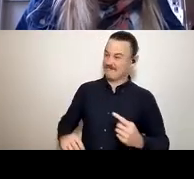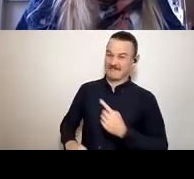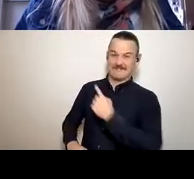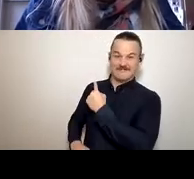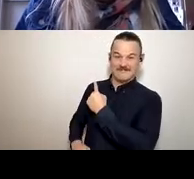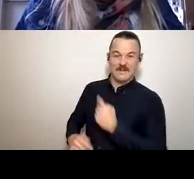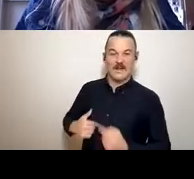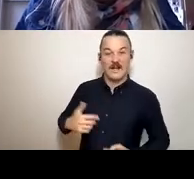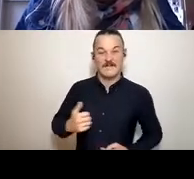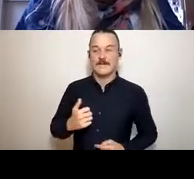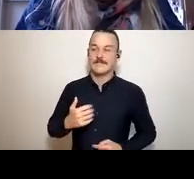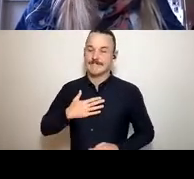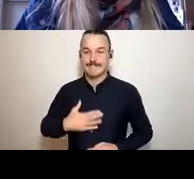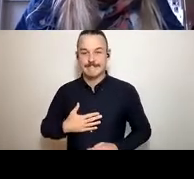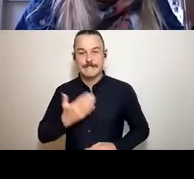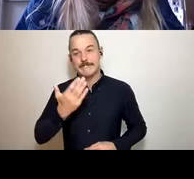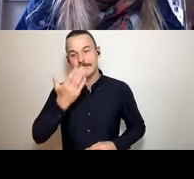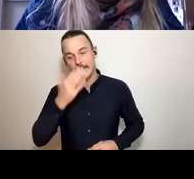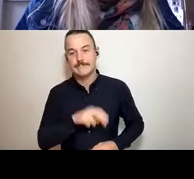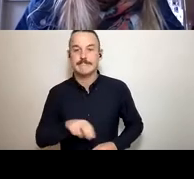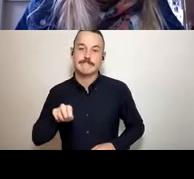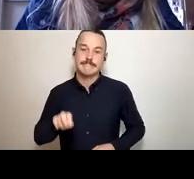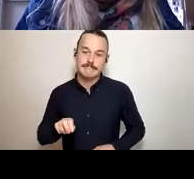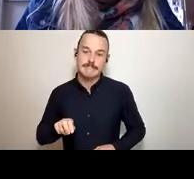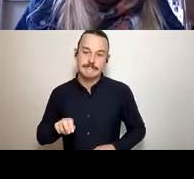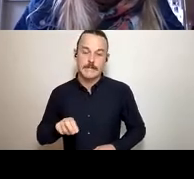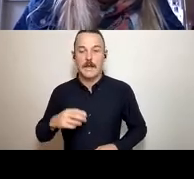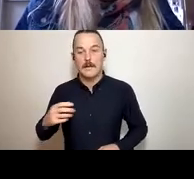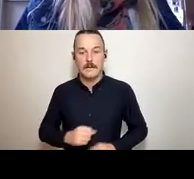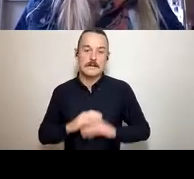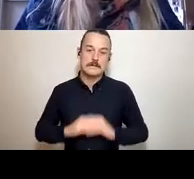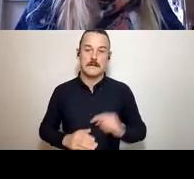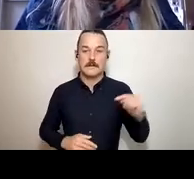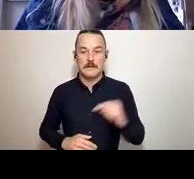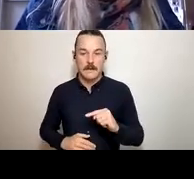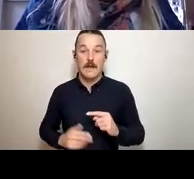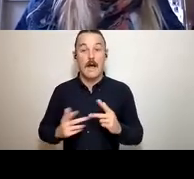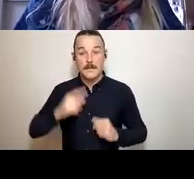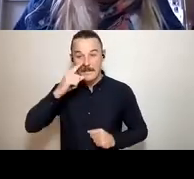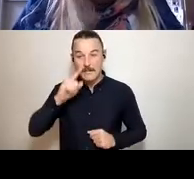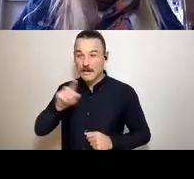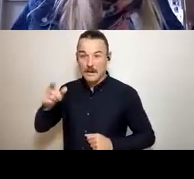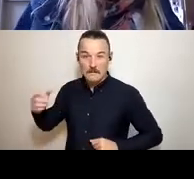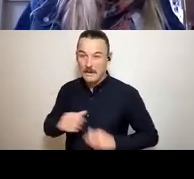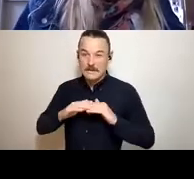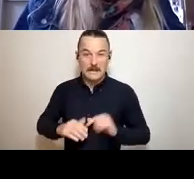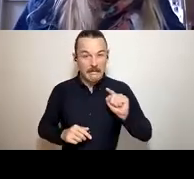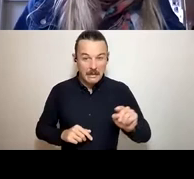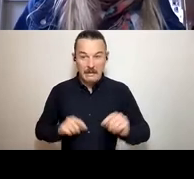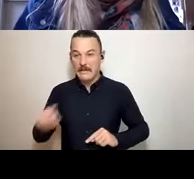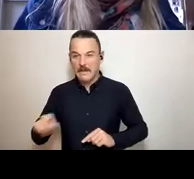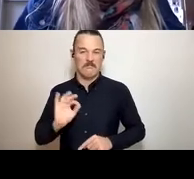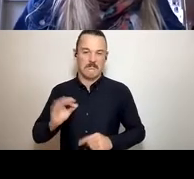defined seating place, whereas nobody else in the lecture theatre has to sit in a defined area. So improvements are happening, but there